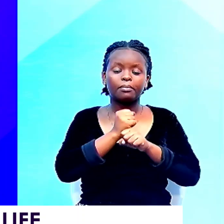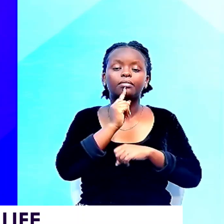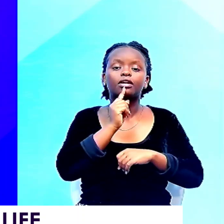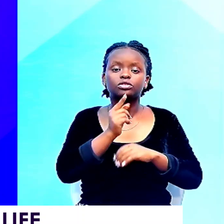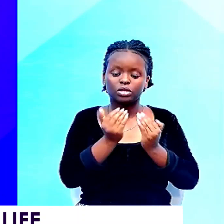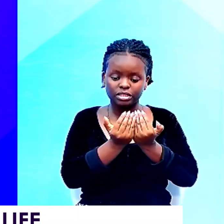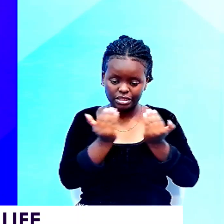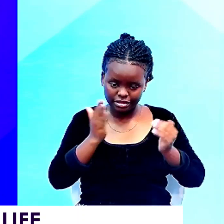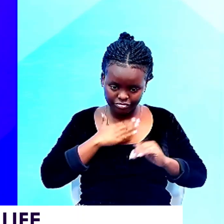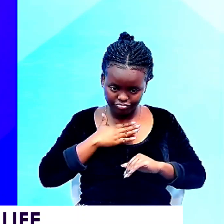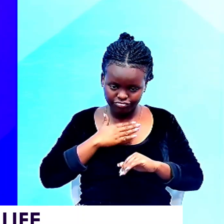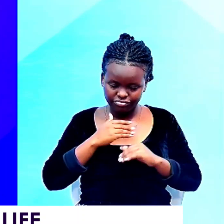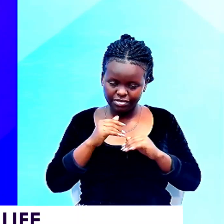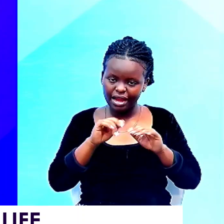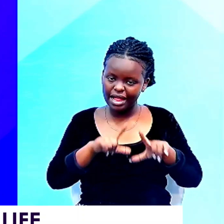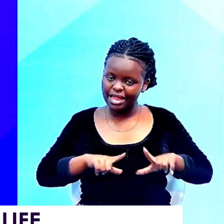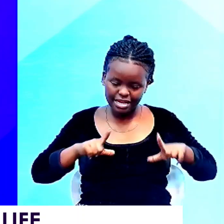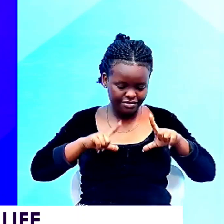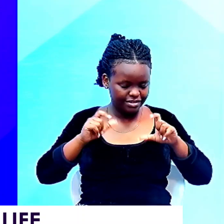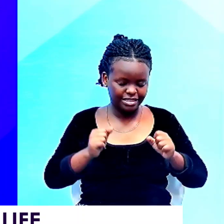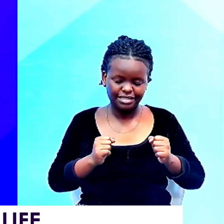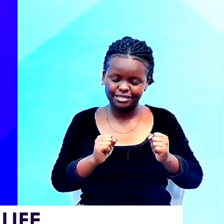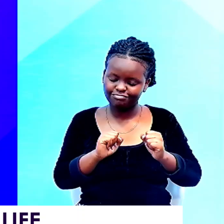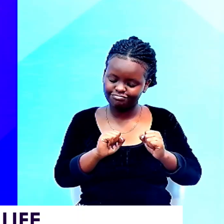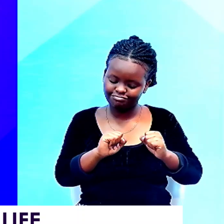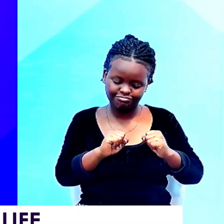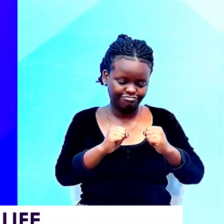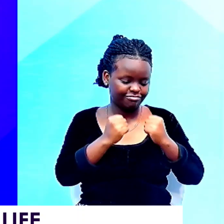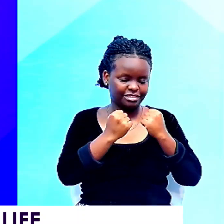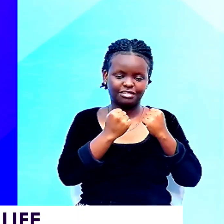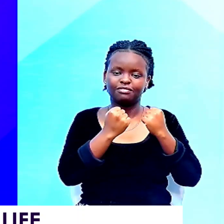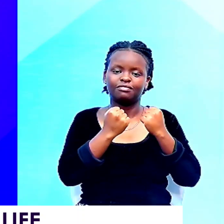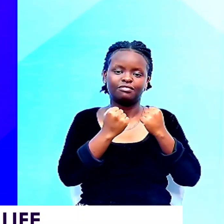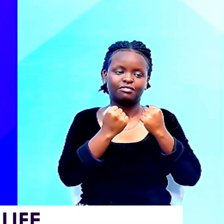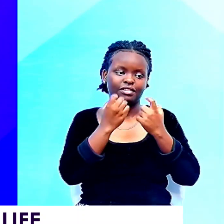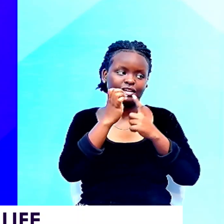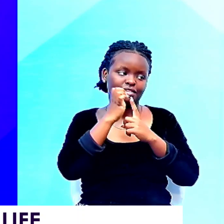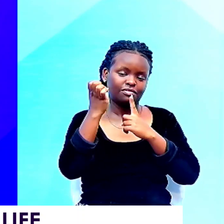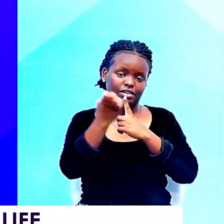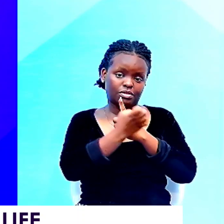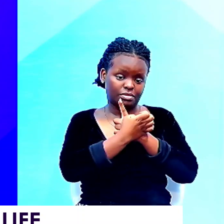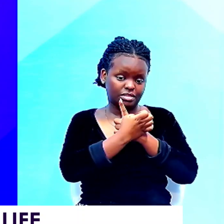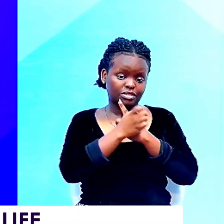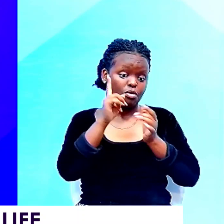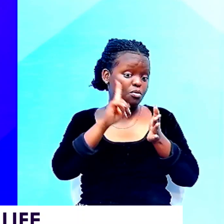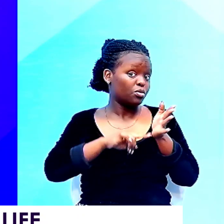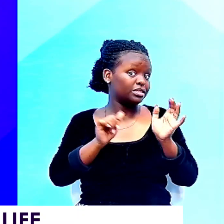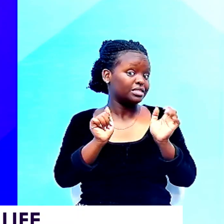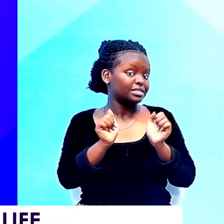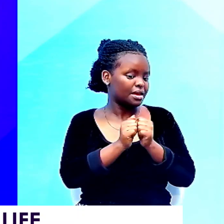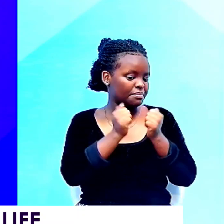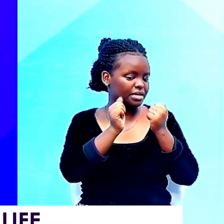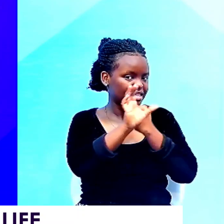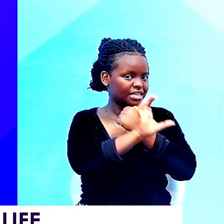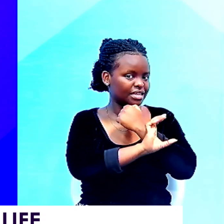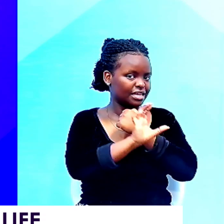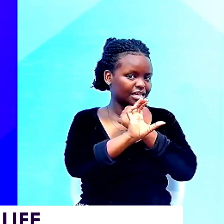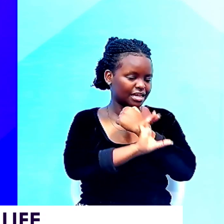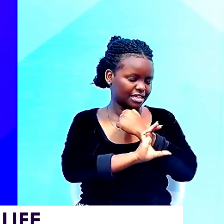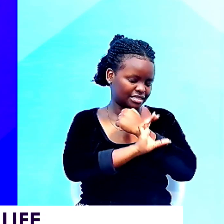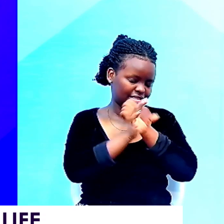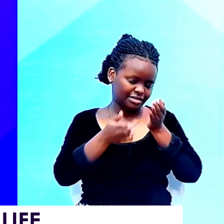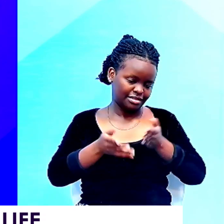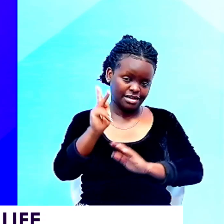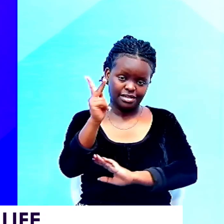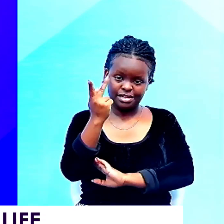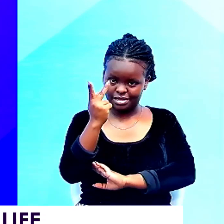our children are living in a safe environment. Right. But whatever is happening in Kenya is